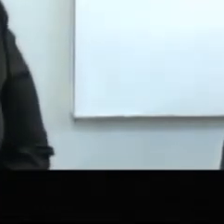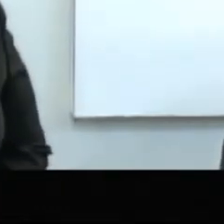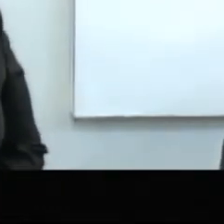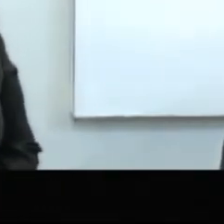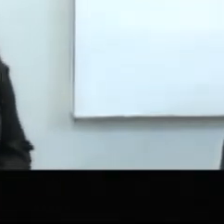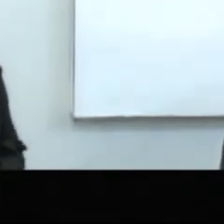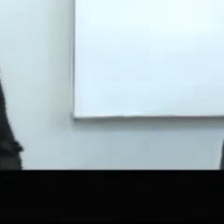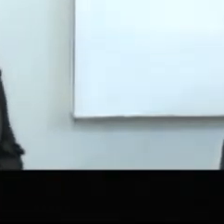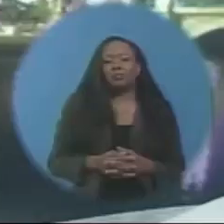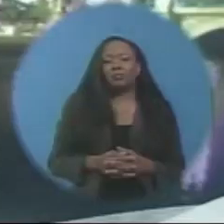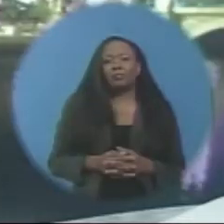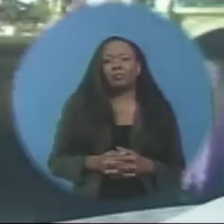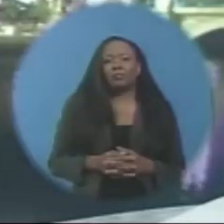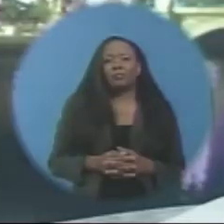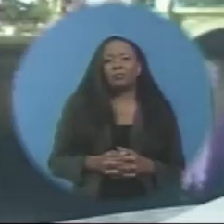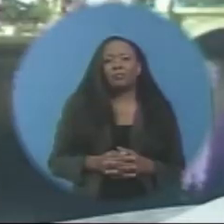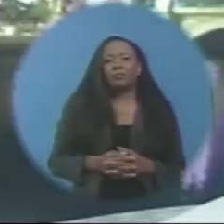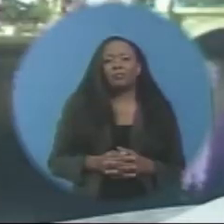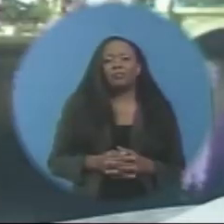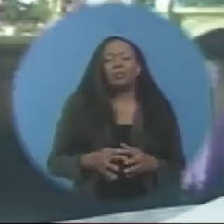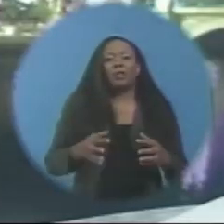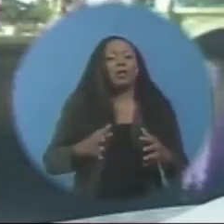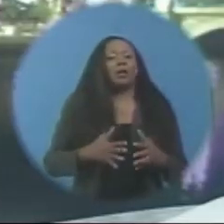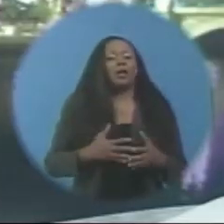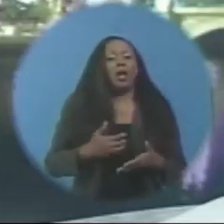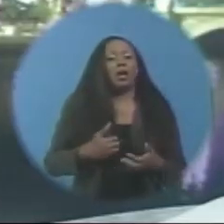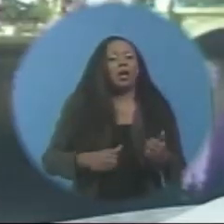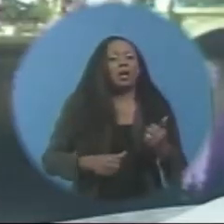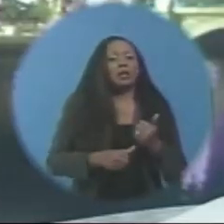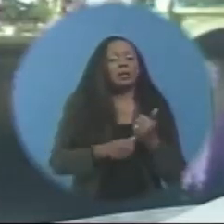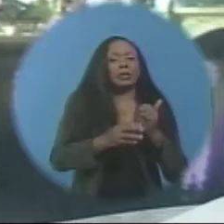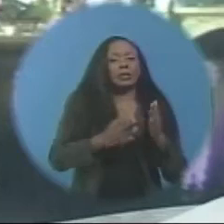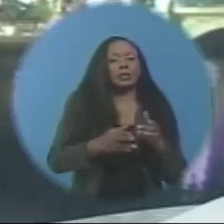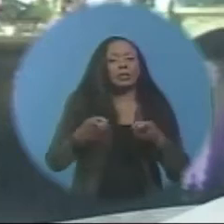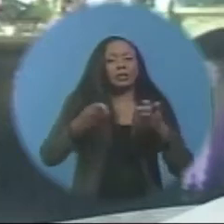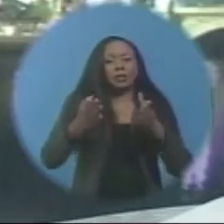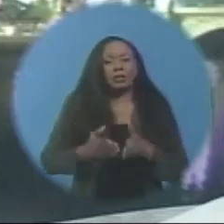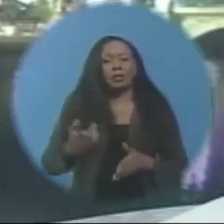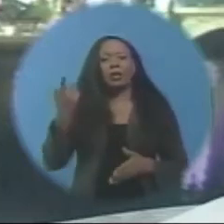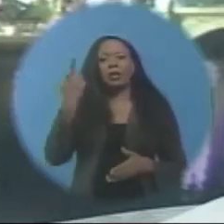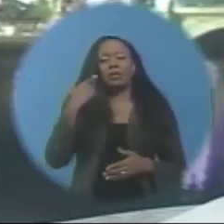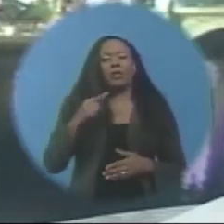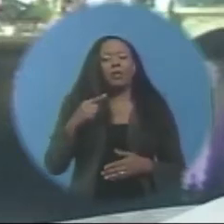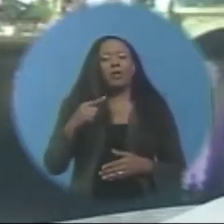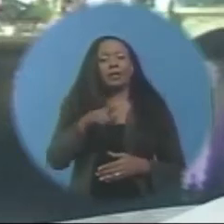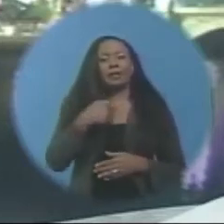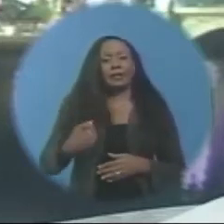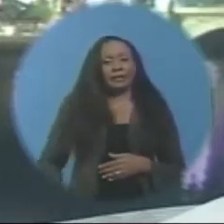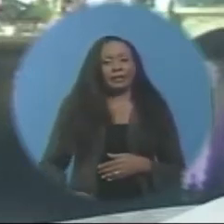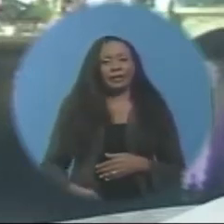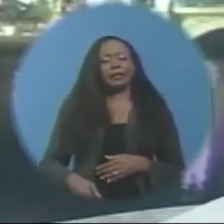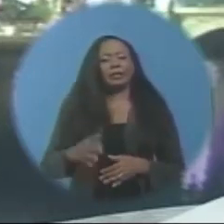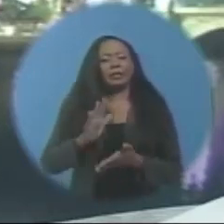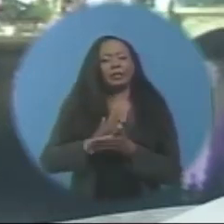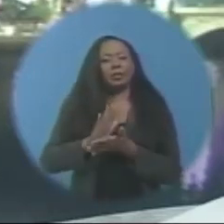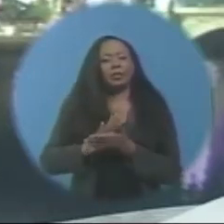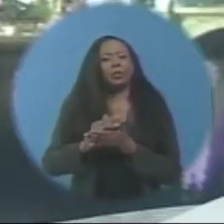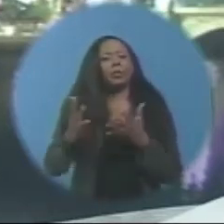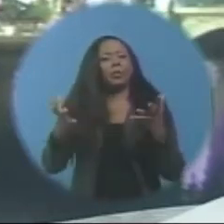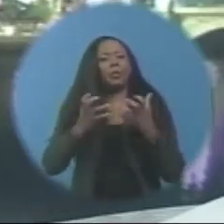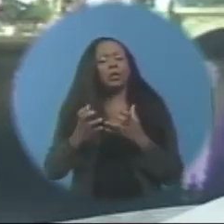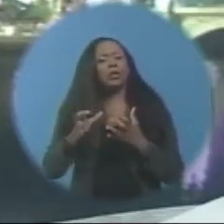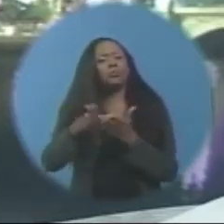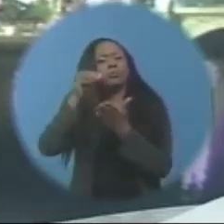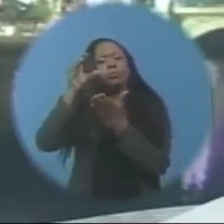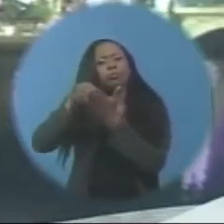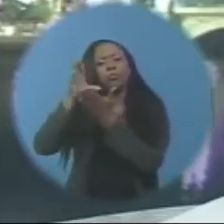of the BIMAP family. Co-director of the Confucius Institute, Francois Jackman, encouraged students to embrace the